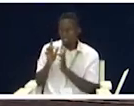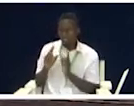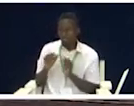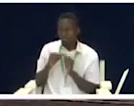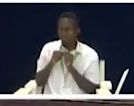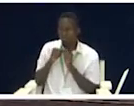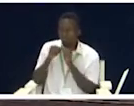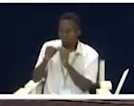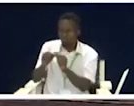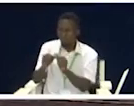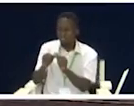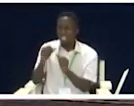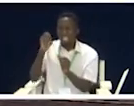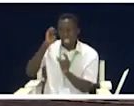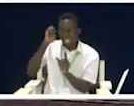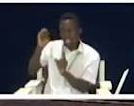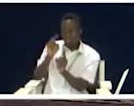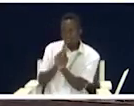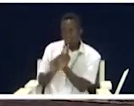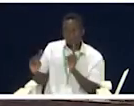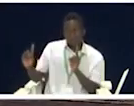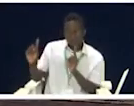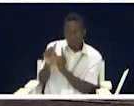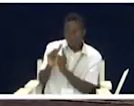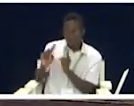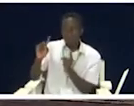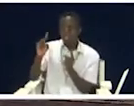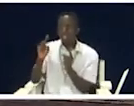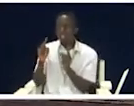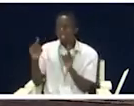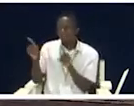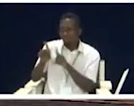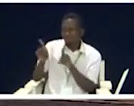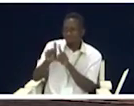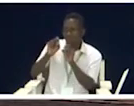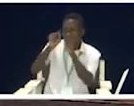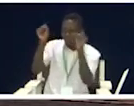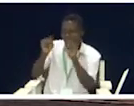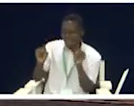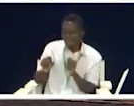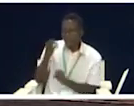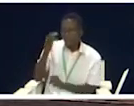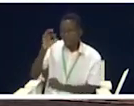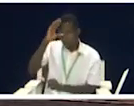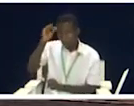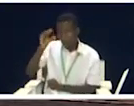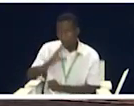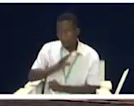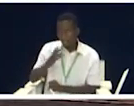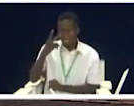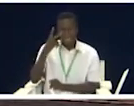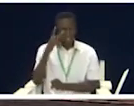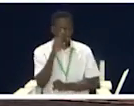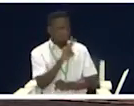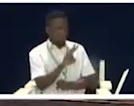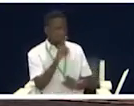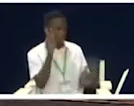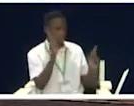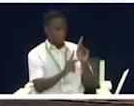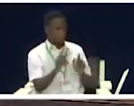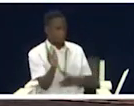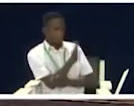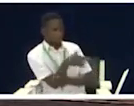man, he bypassed the systems of men. So he went one day and he saw people fishing. And they said,